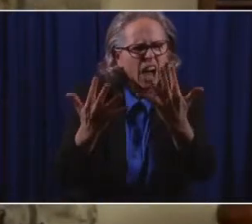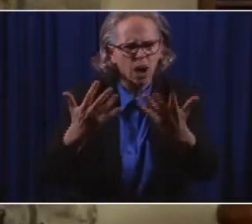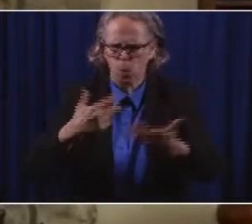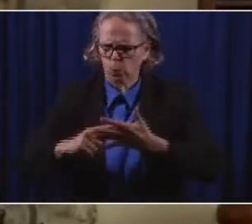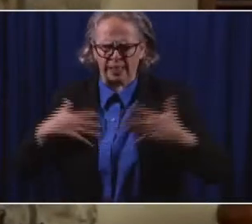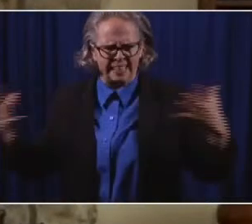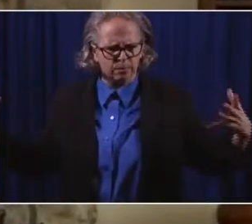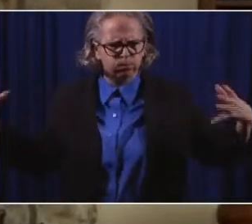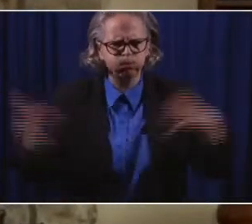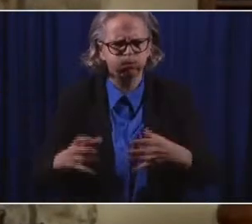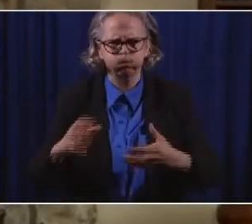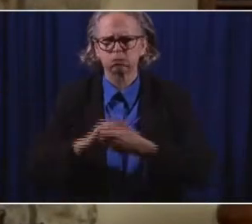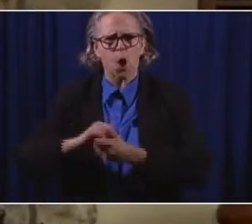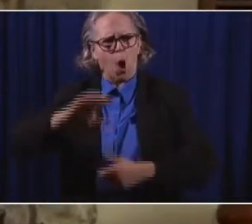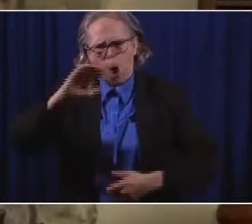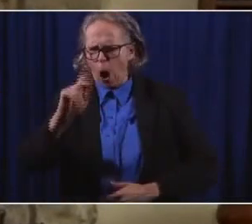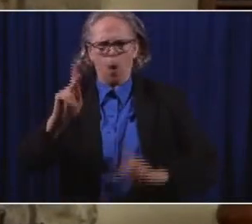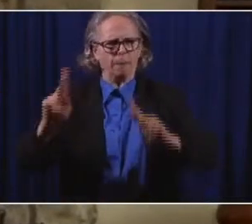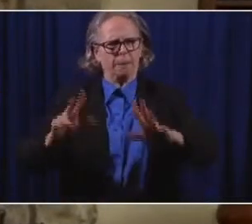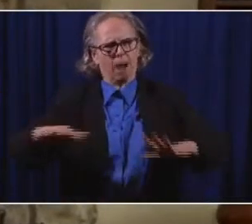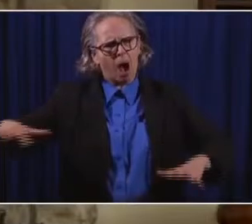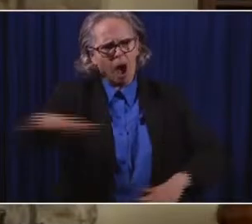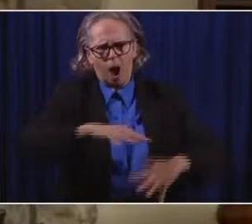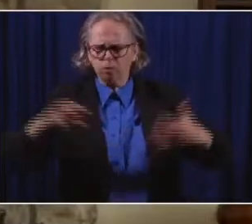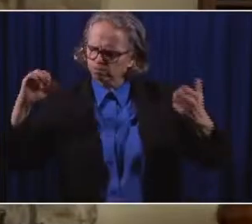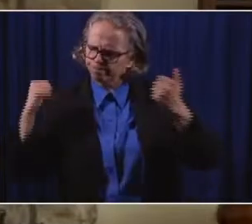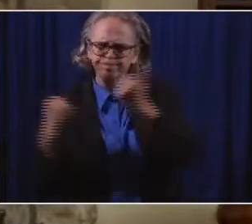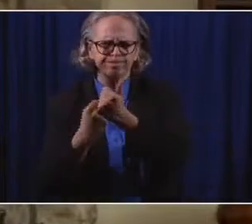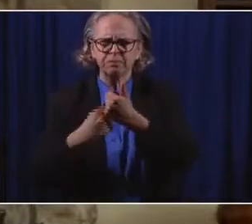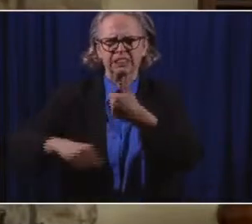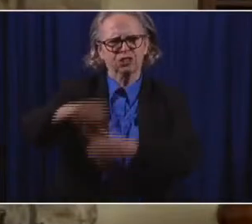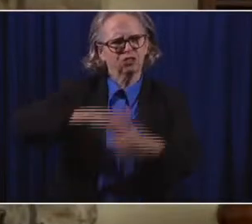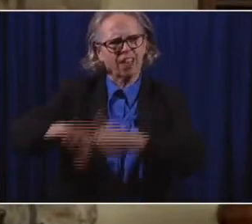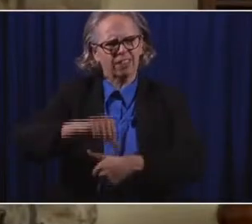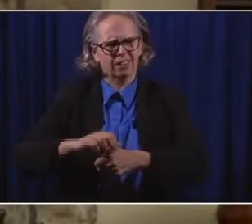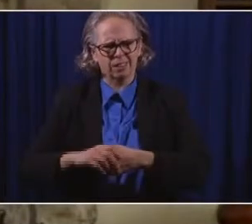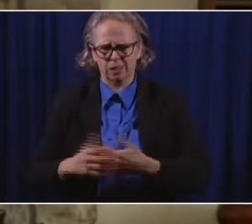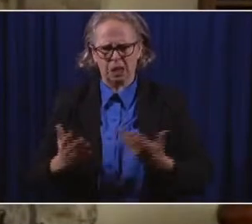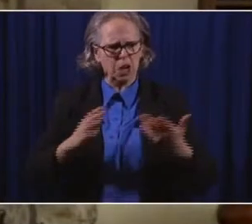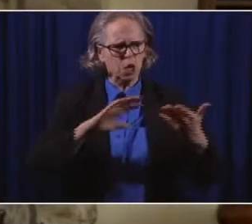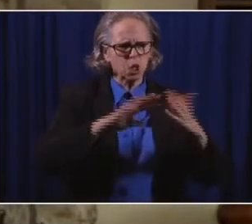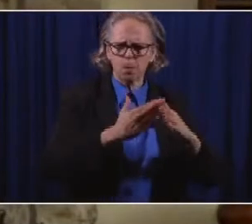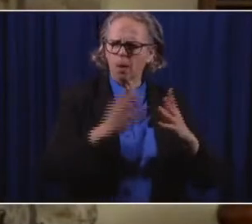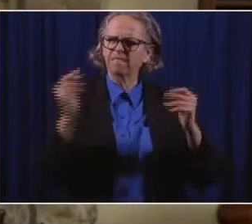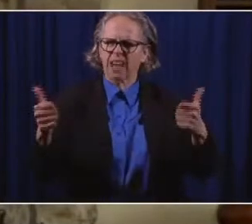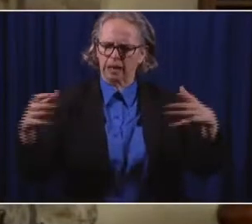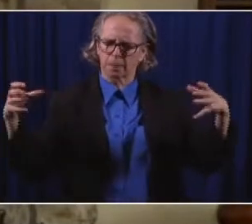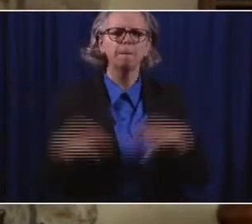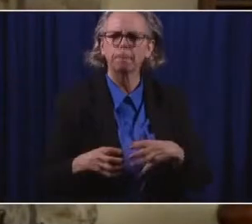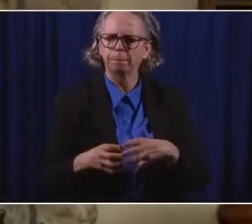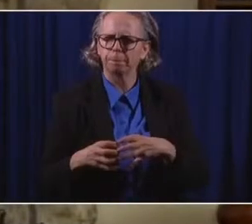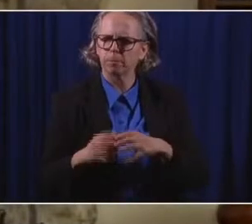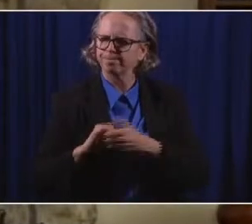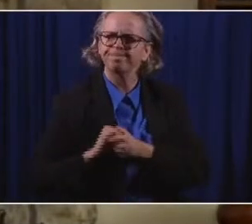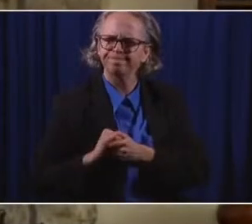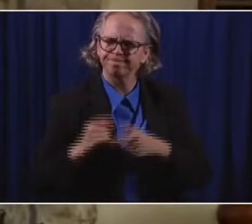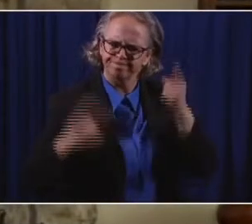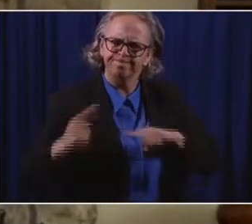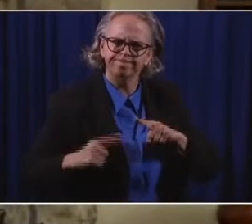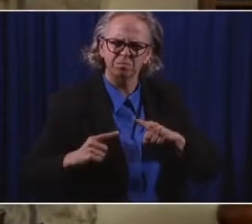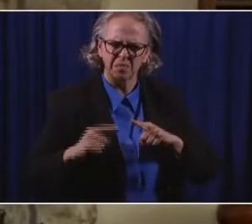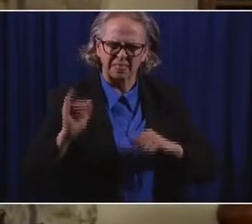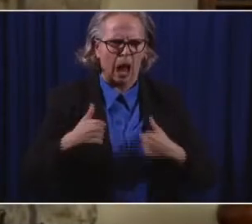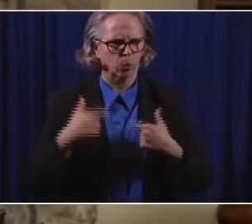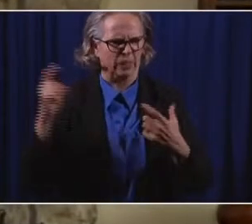tornadoes, we rally together. Our communities just come together like that. So we've got to do that in regard to